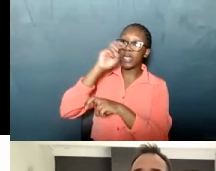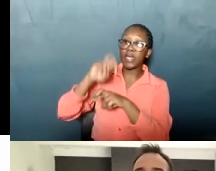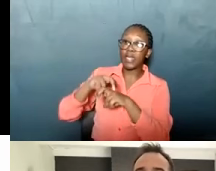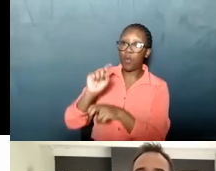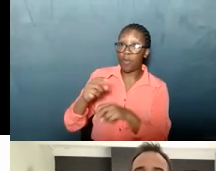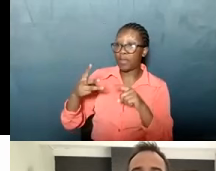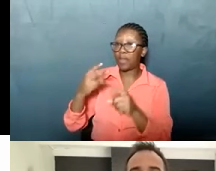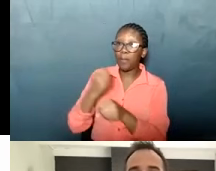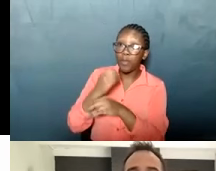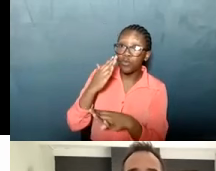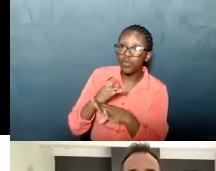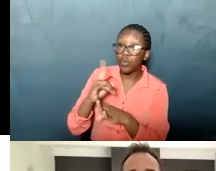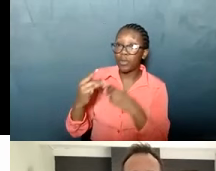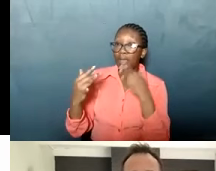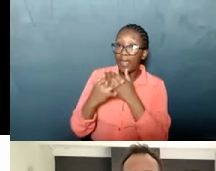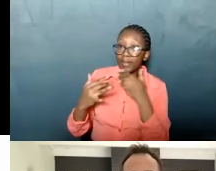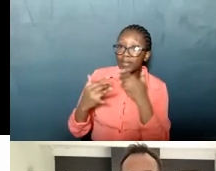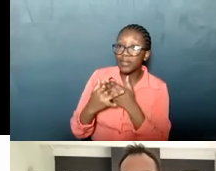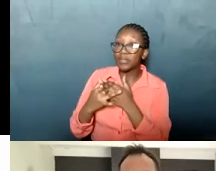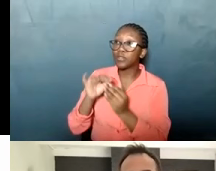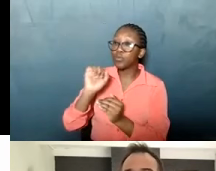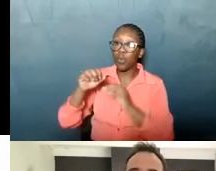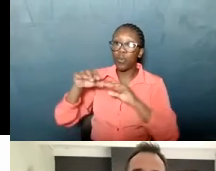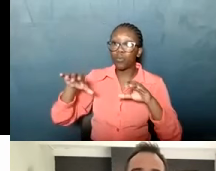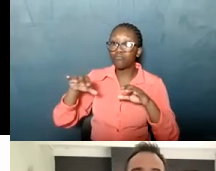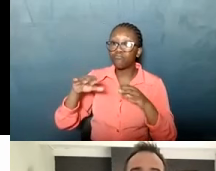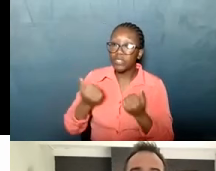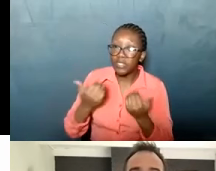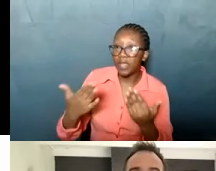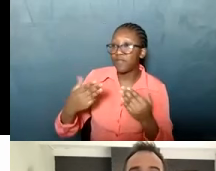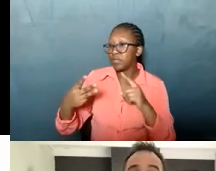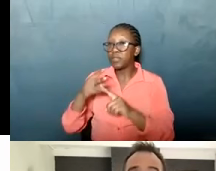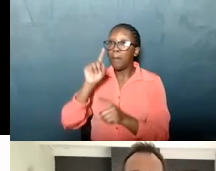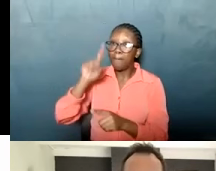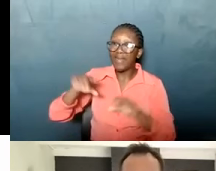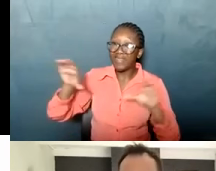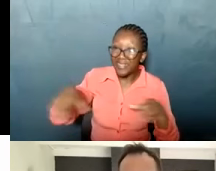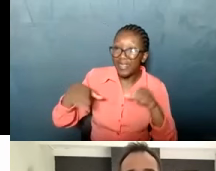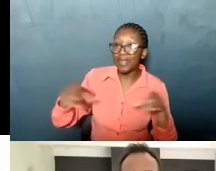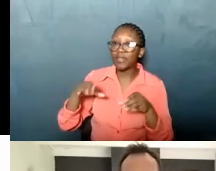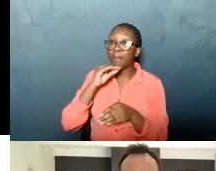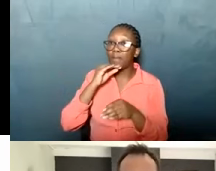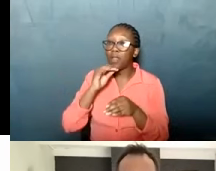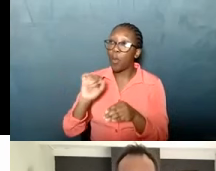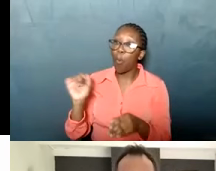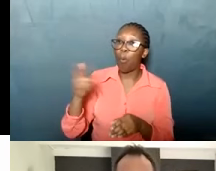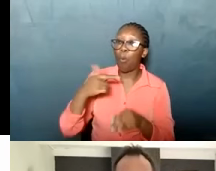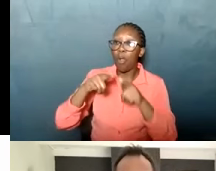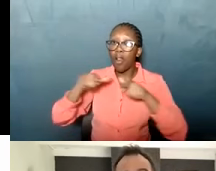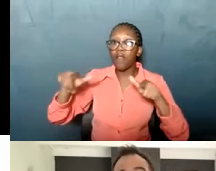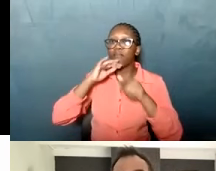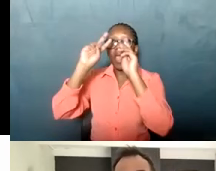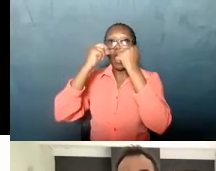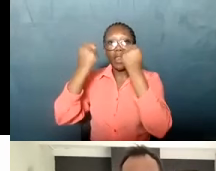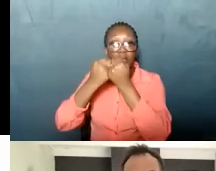access to the prioritized interventions and services requires actions at all levels of the health system.